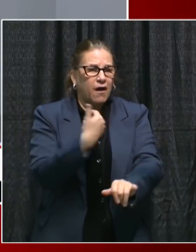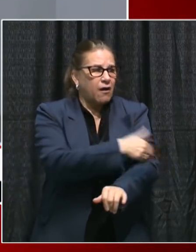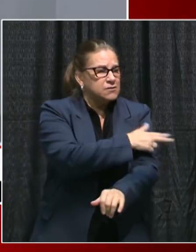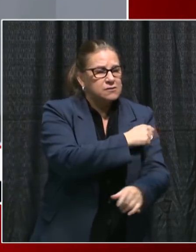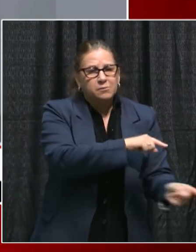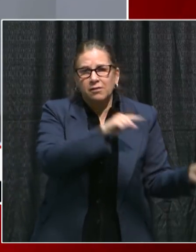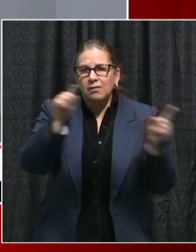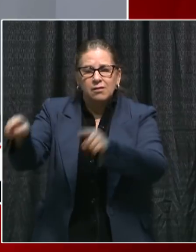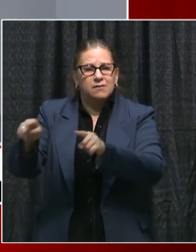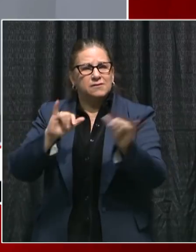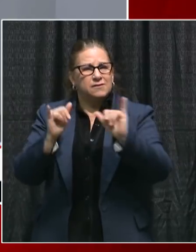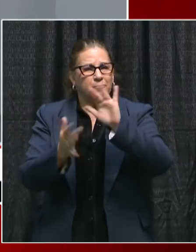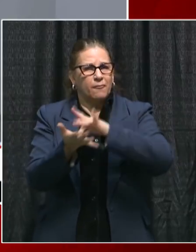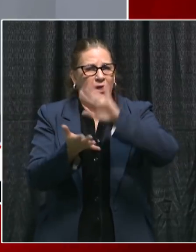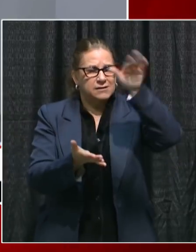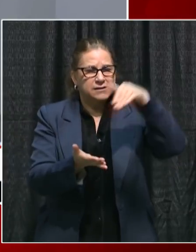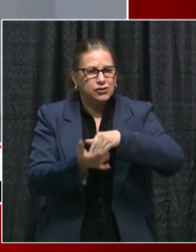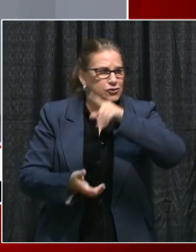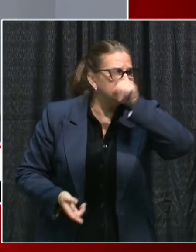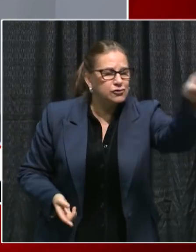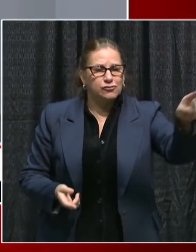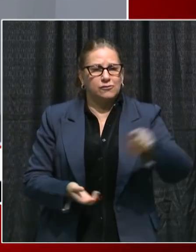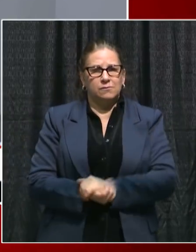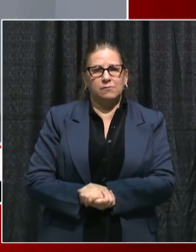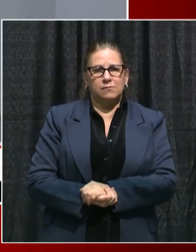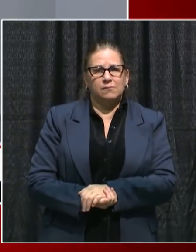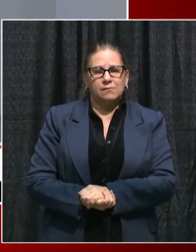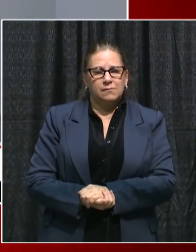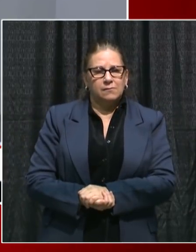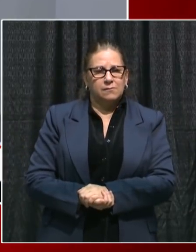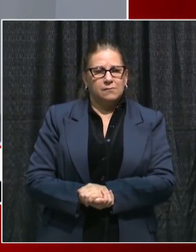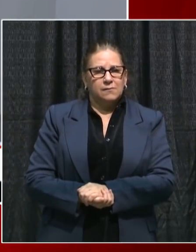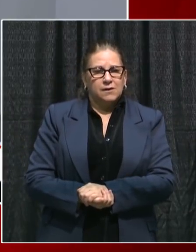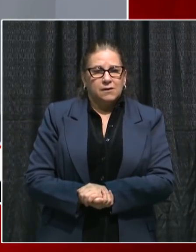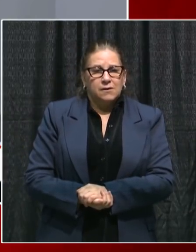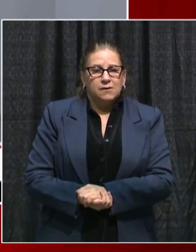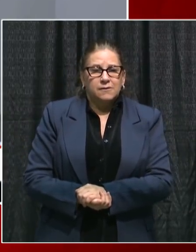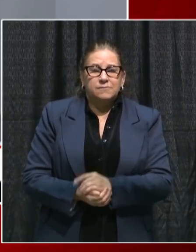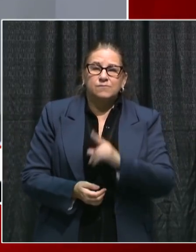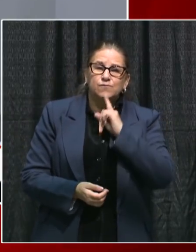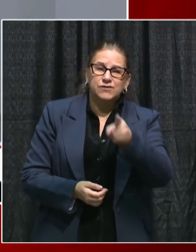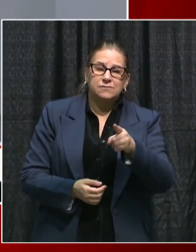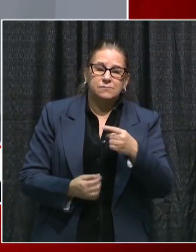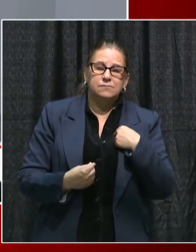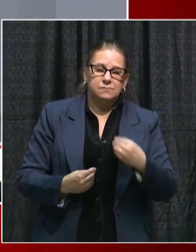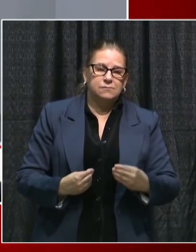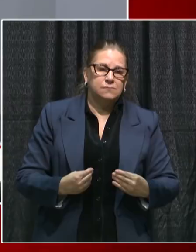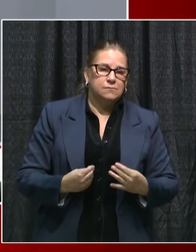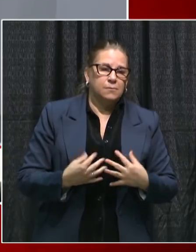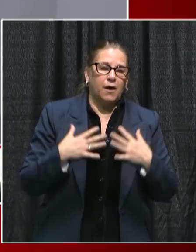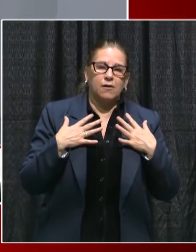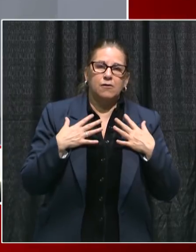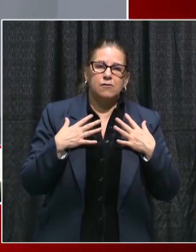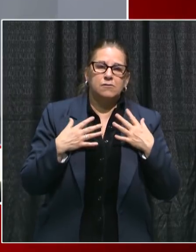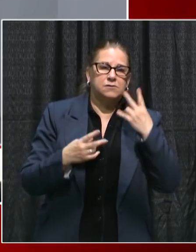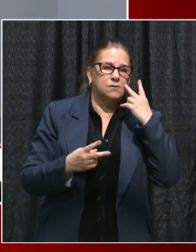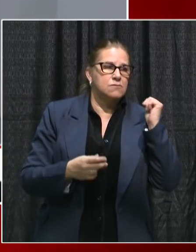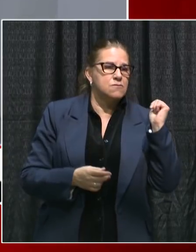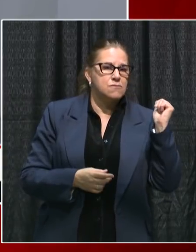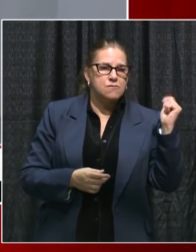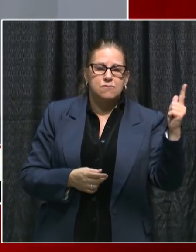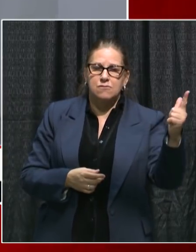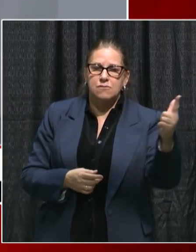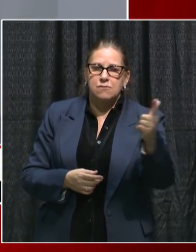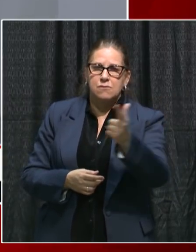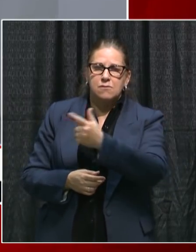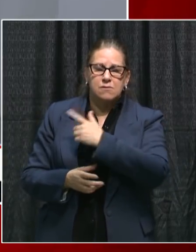centers. It's really been an inspiring journey for all of us, and we're grateful to have been a part of it. It's brought